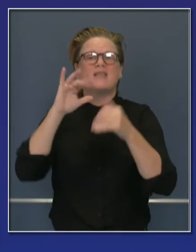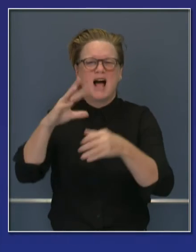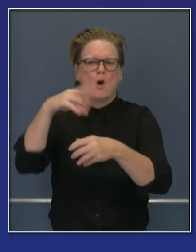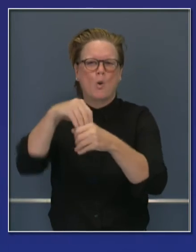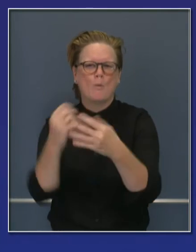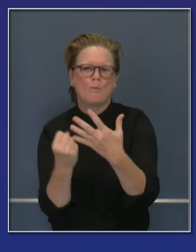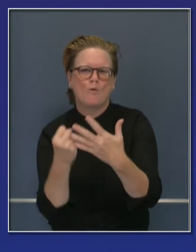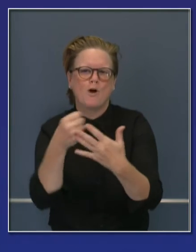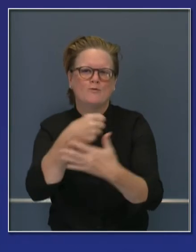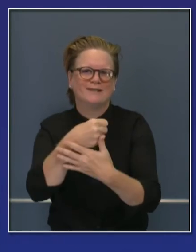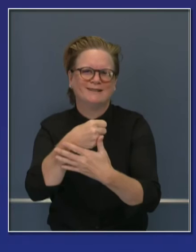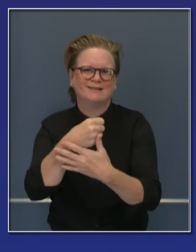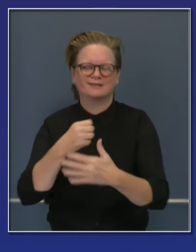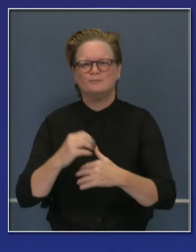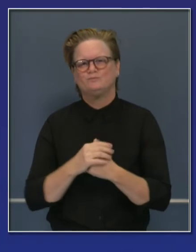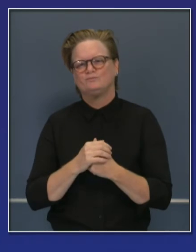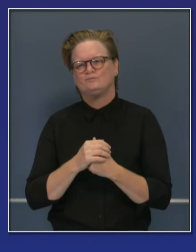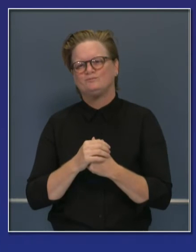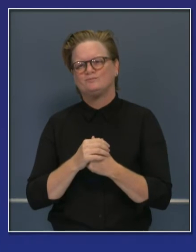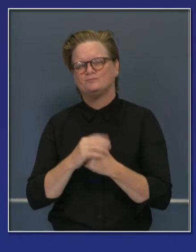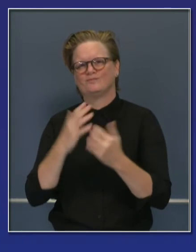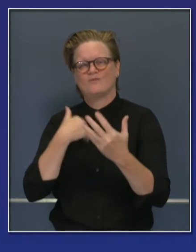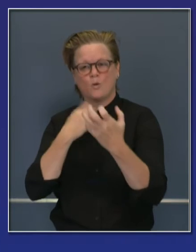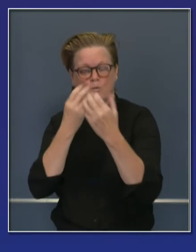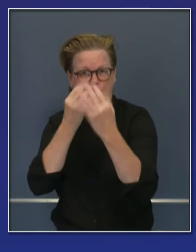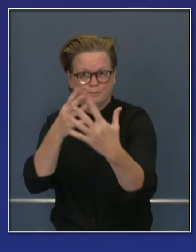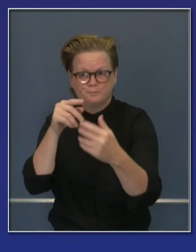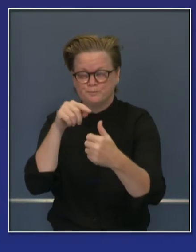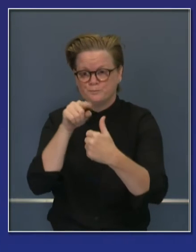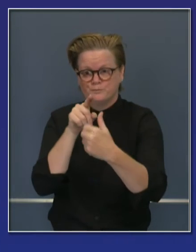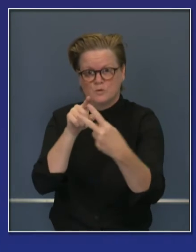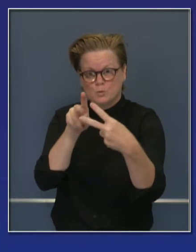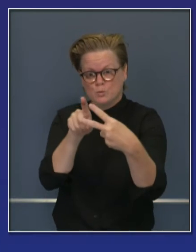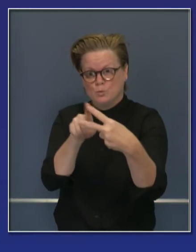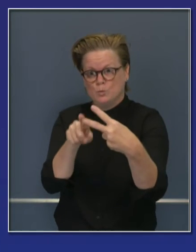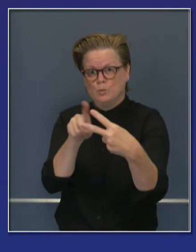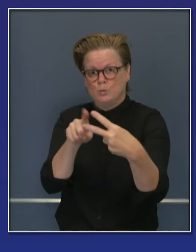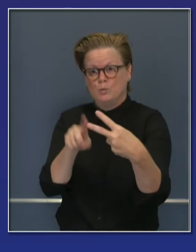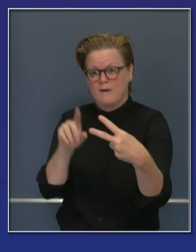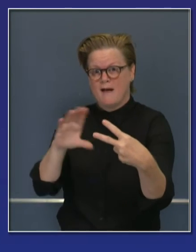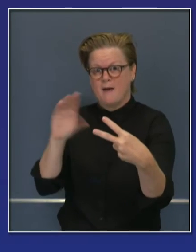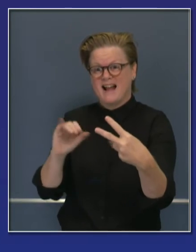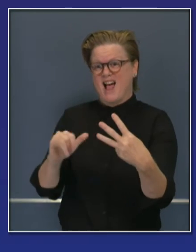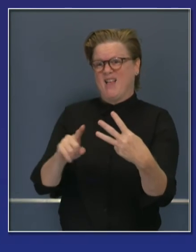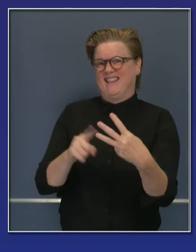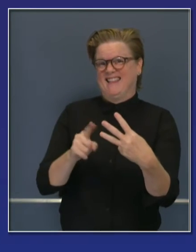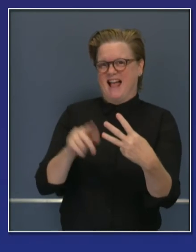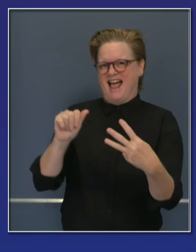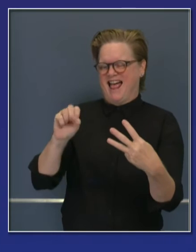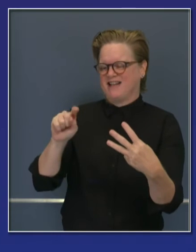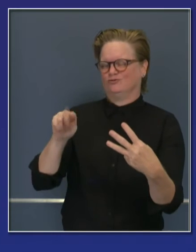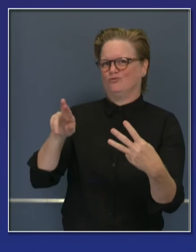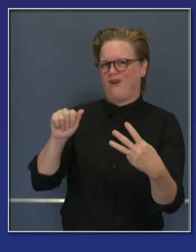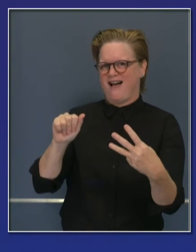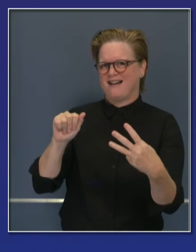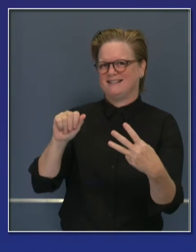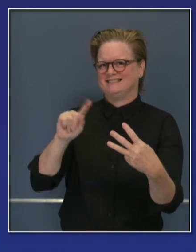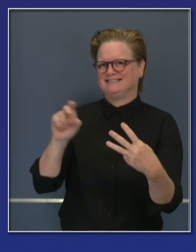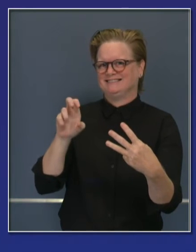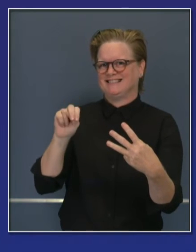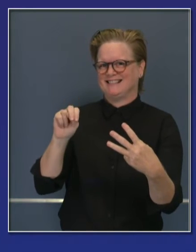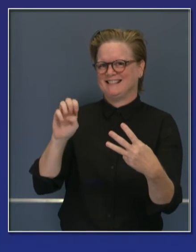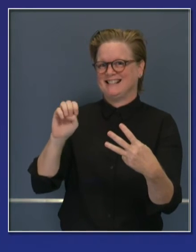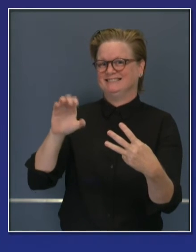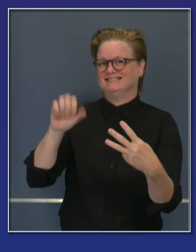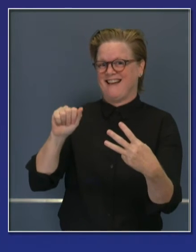of vaccinations with Pfizer and Moderna and AstraZeneca, which we'll talk about just in a moment, will be extraordinarily limited. So